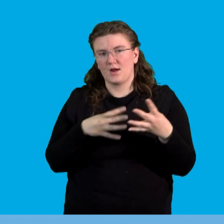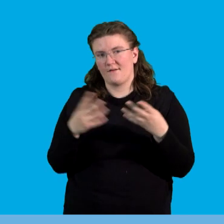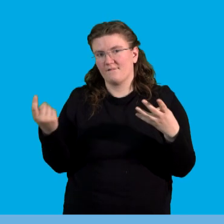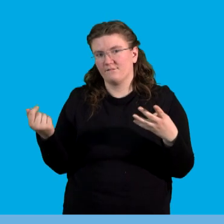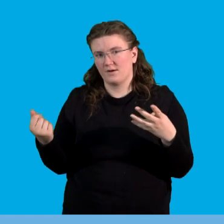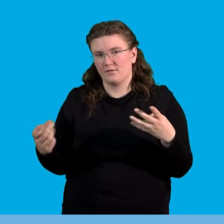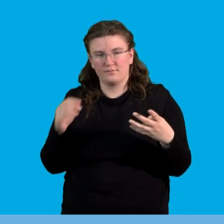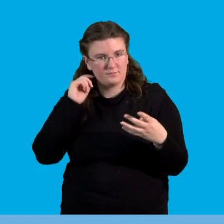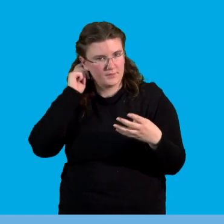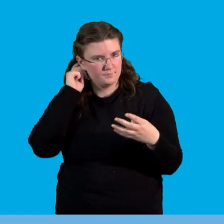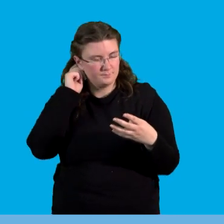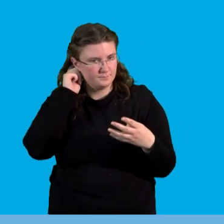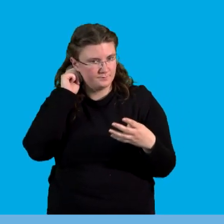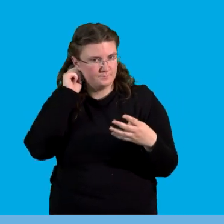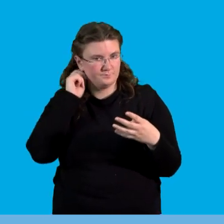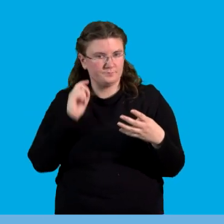multiplied by the tariff.